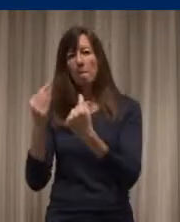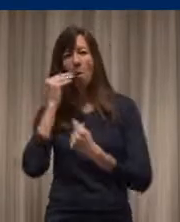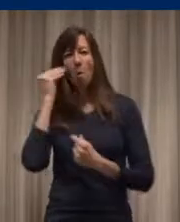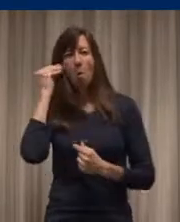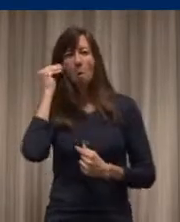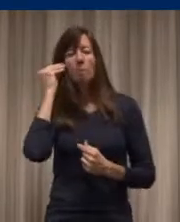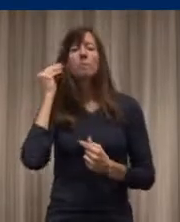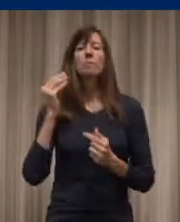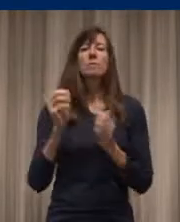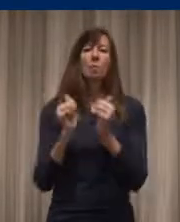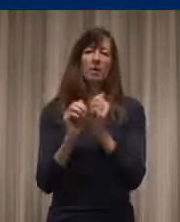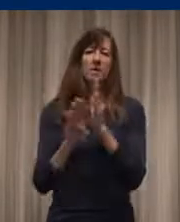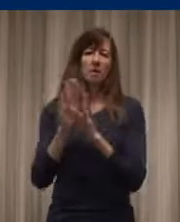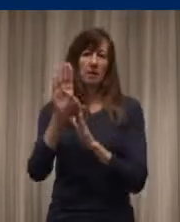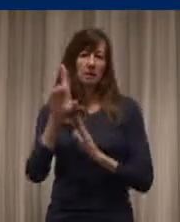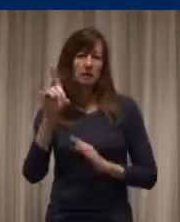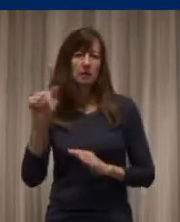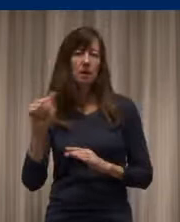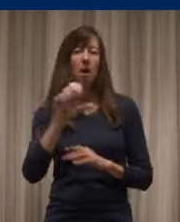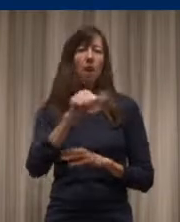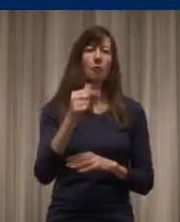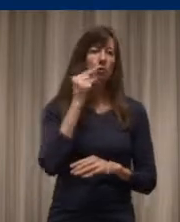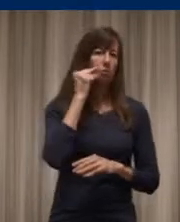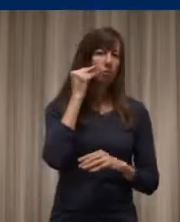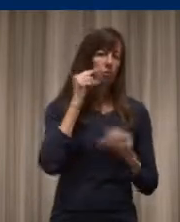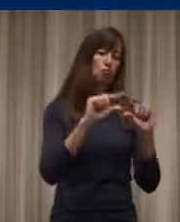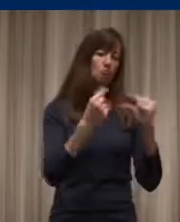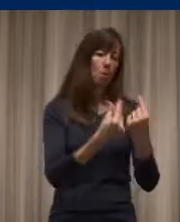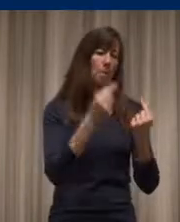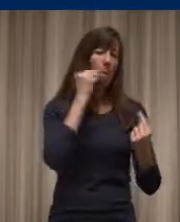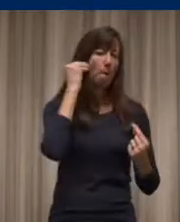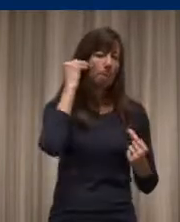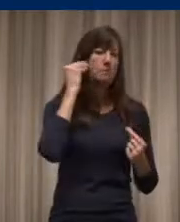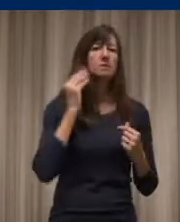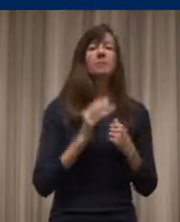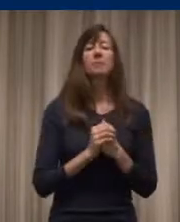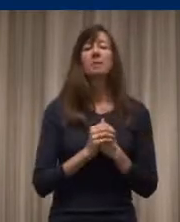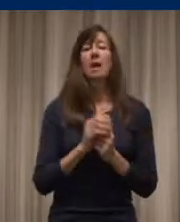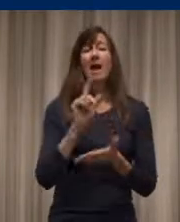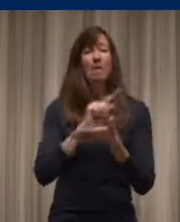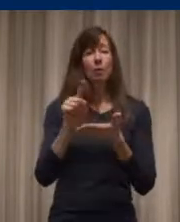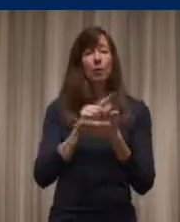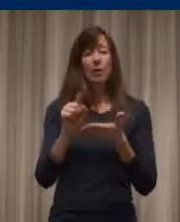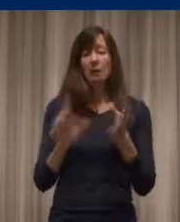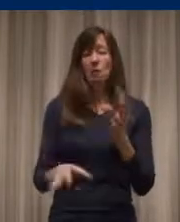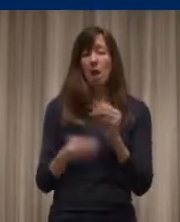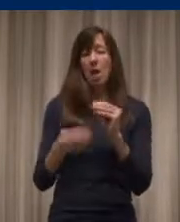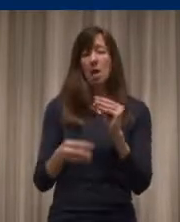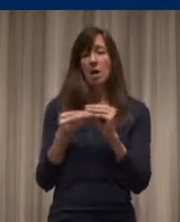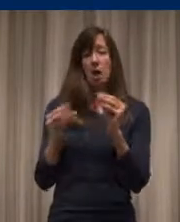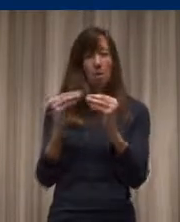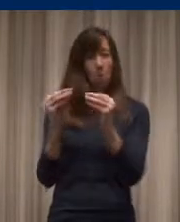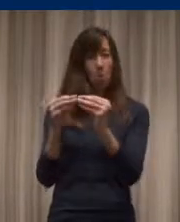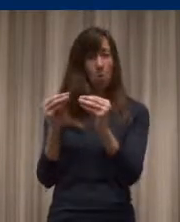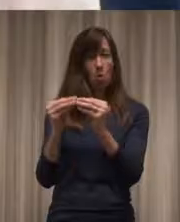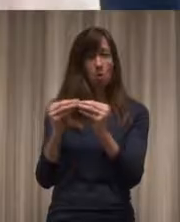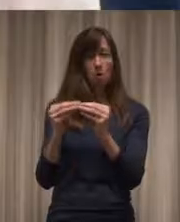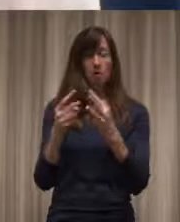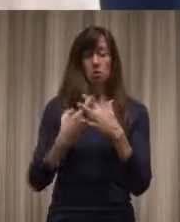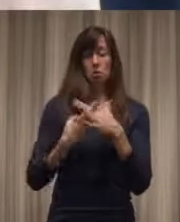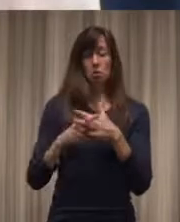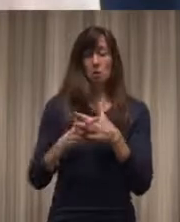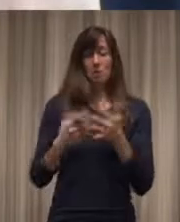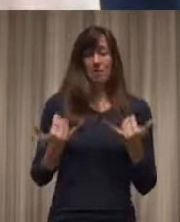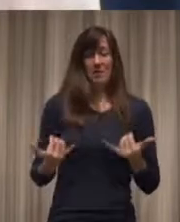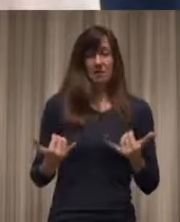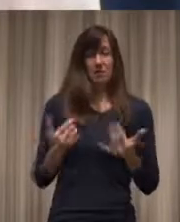group homes. Each week we're adding more and more to this. For example, starting this week, a wider set of doctors